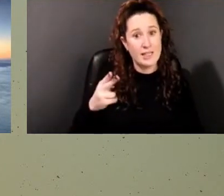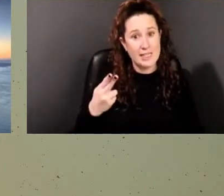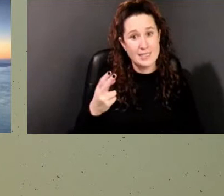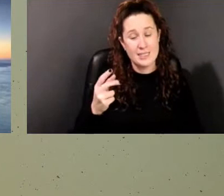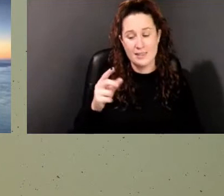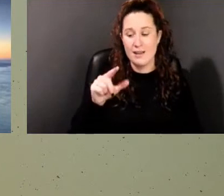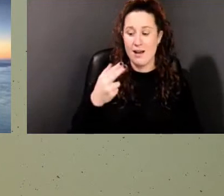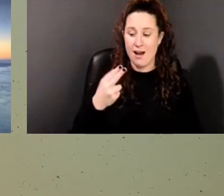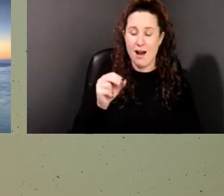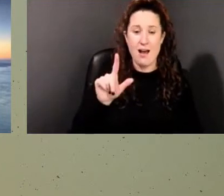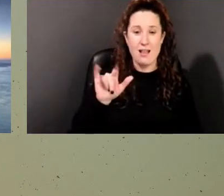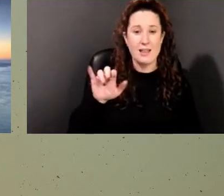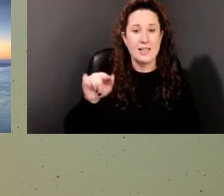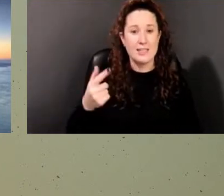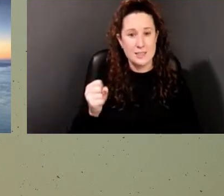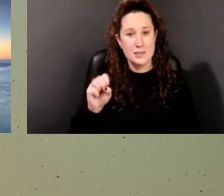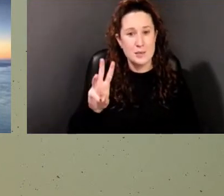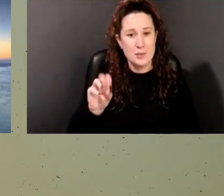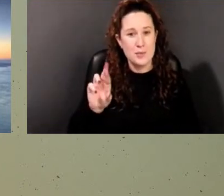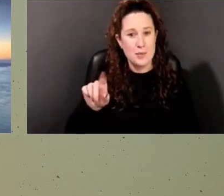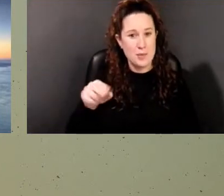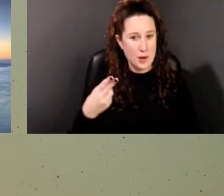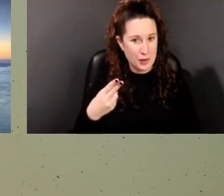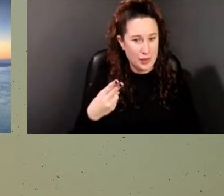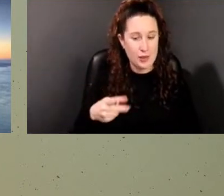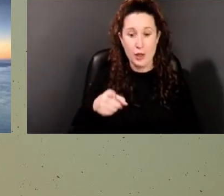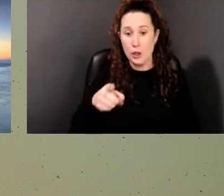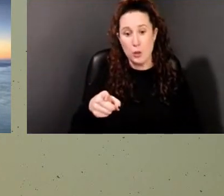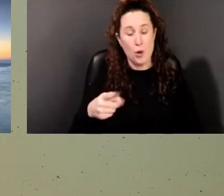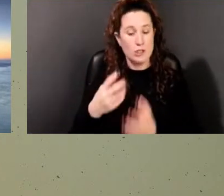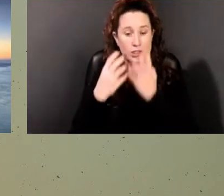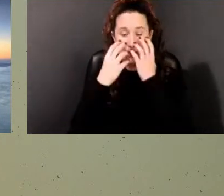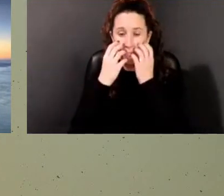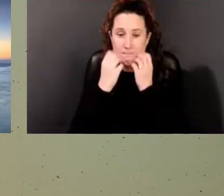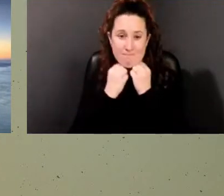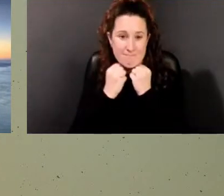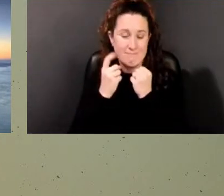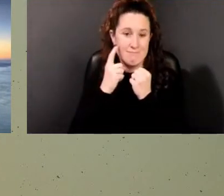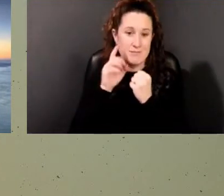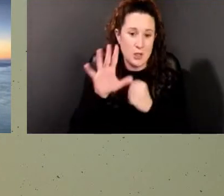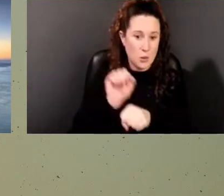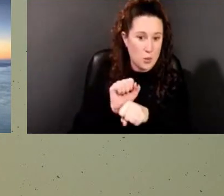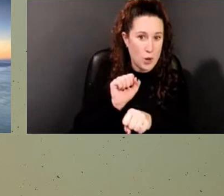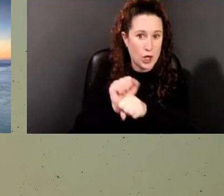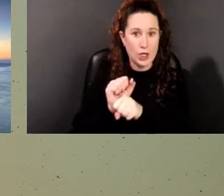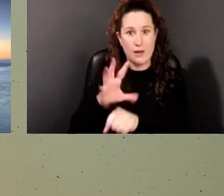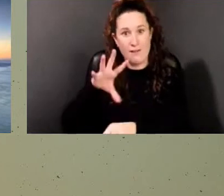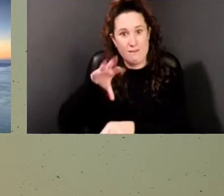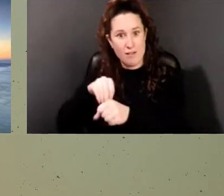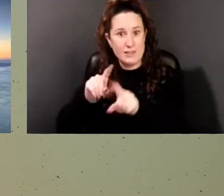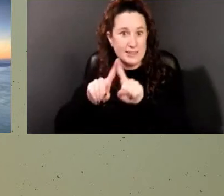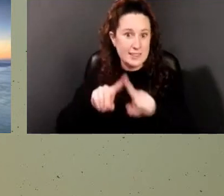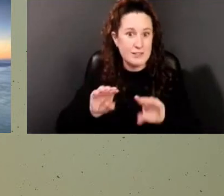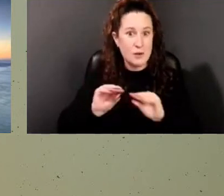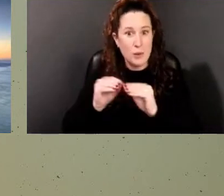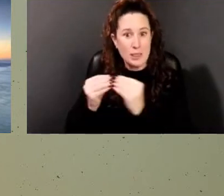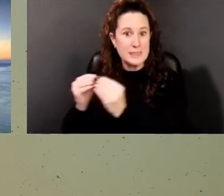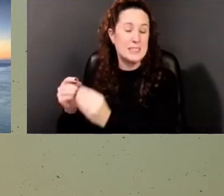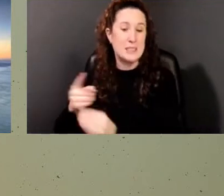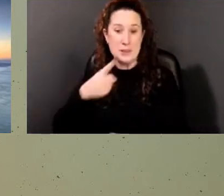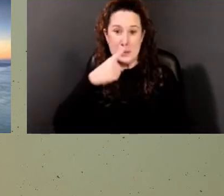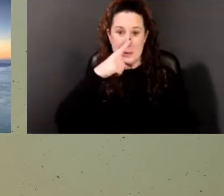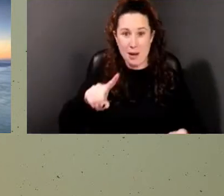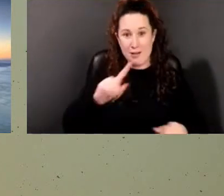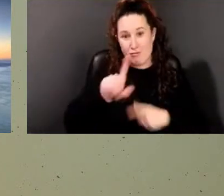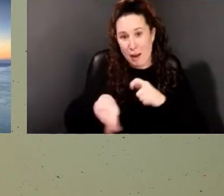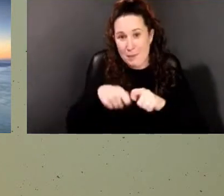Heritage Commission, and just a treasure for our state and all the history that you bring. Could you close us out with some